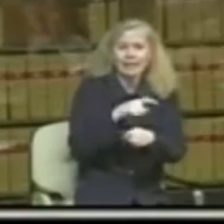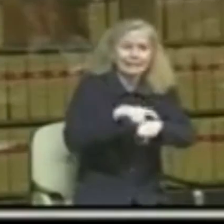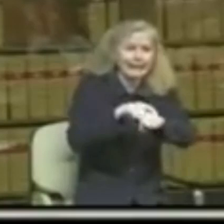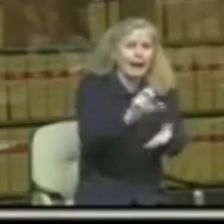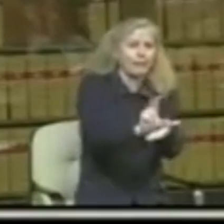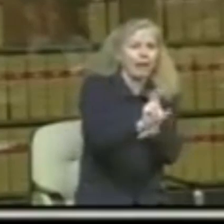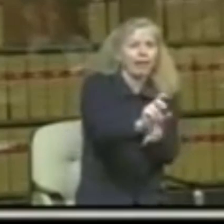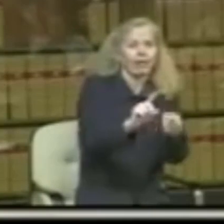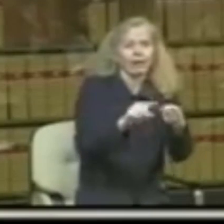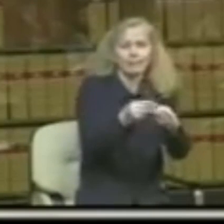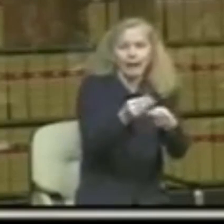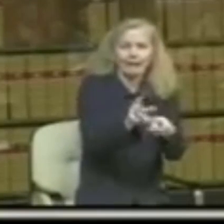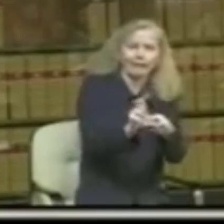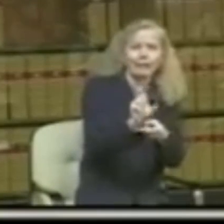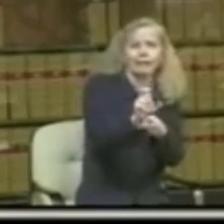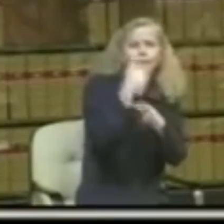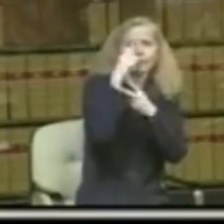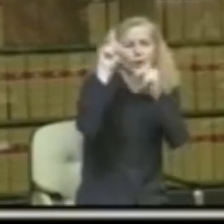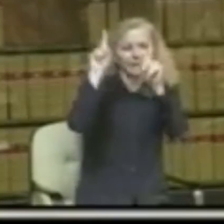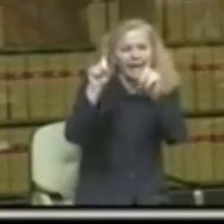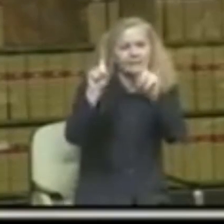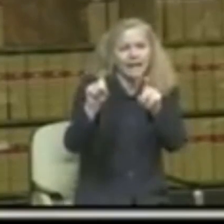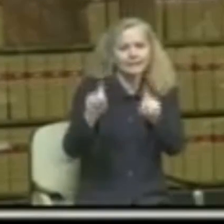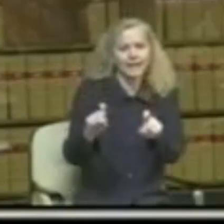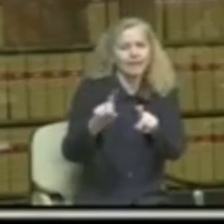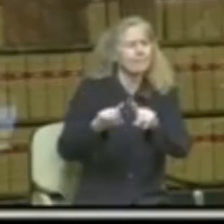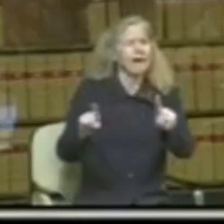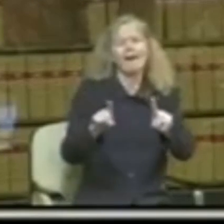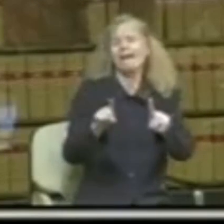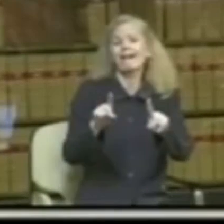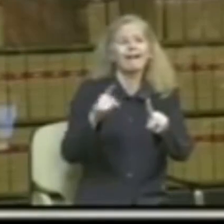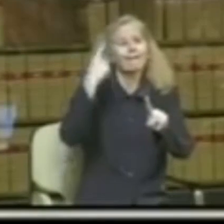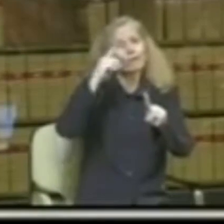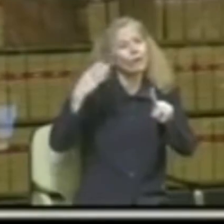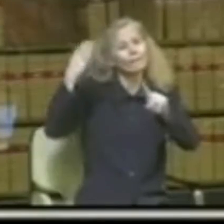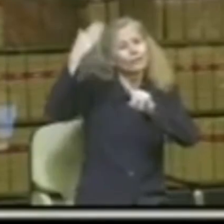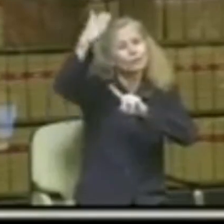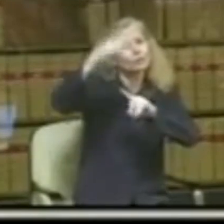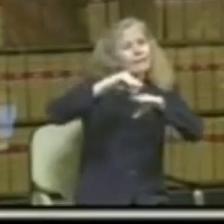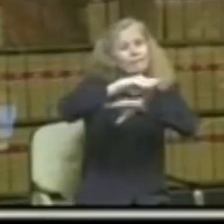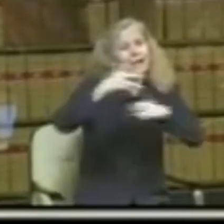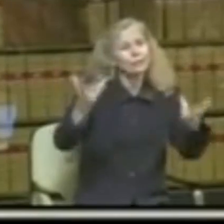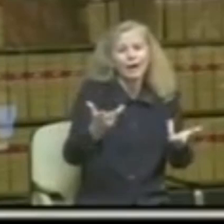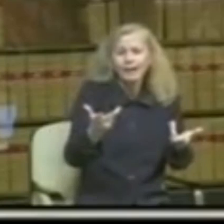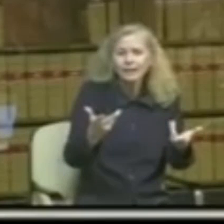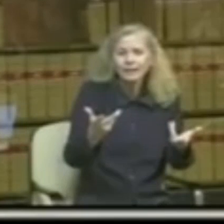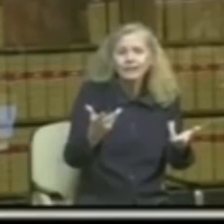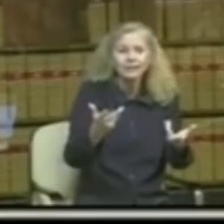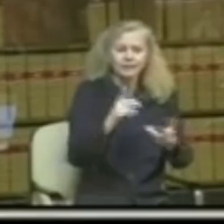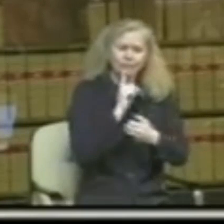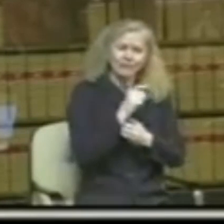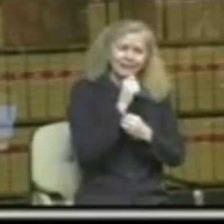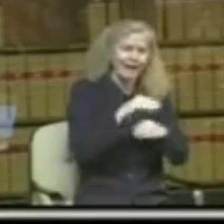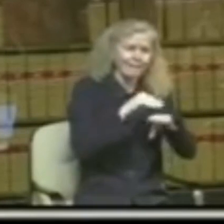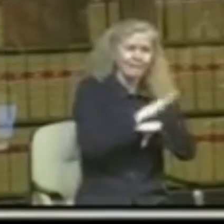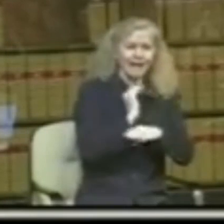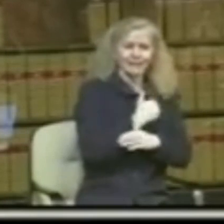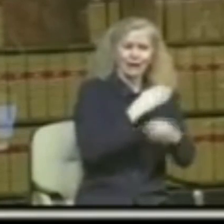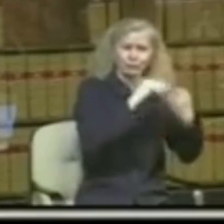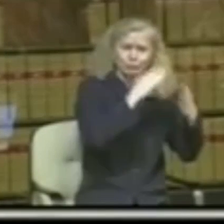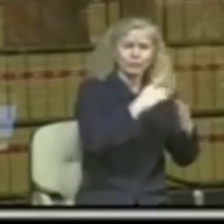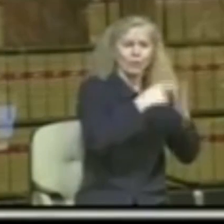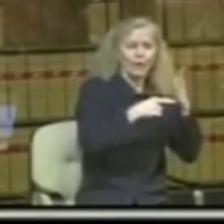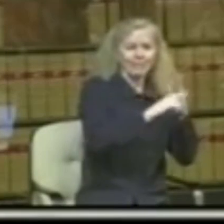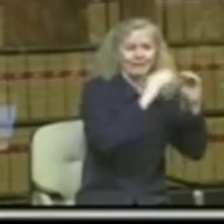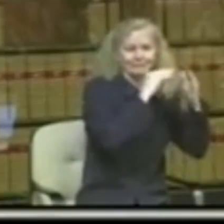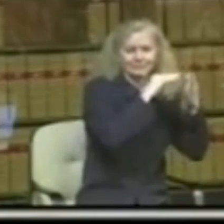testing regimen, and as it turns out, far down the trail of allowing it to drive what our students study and how they study it. It is